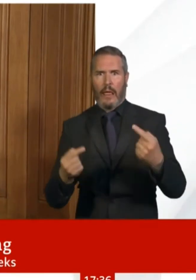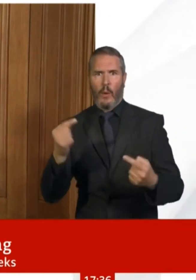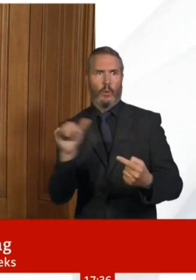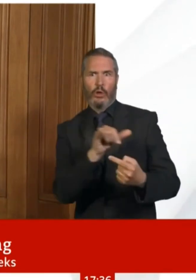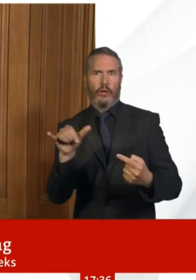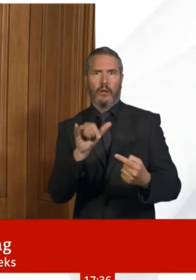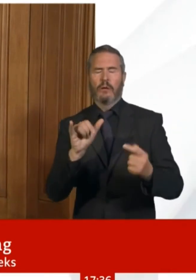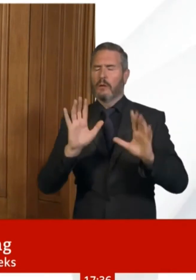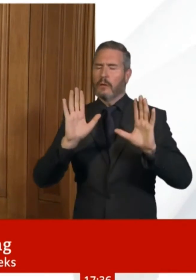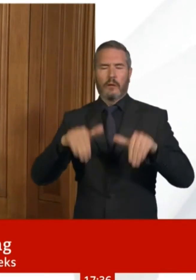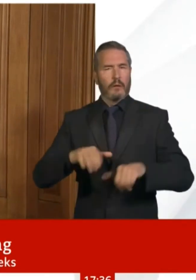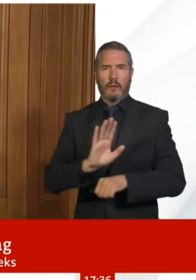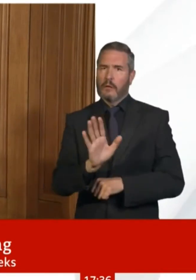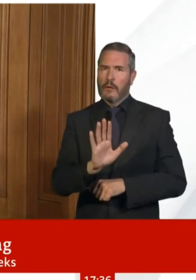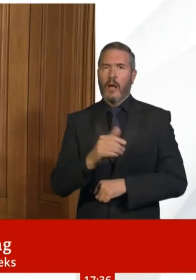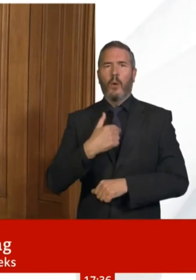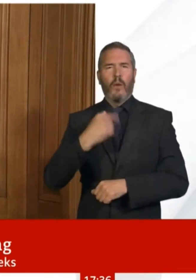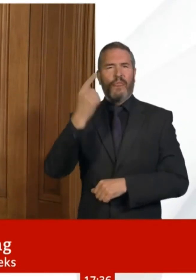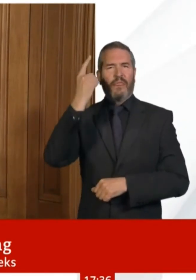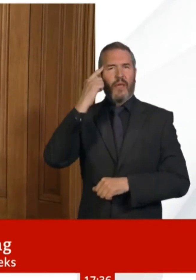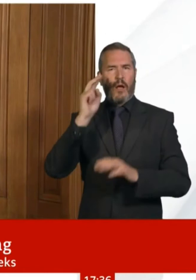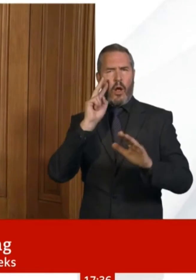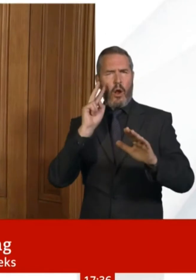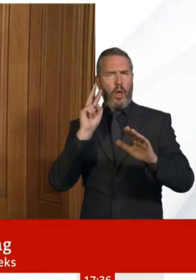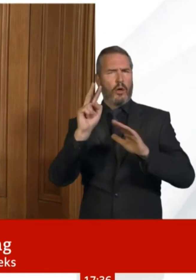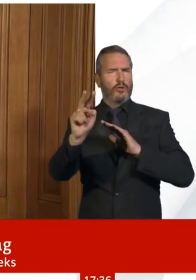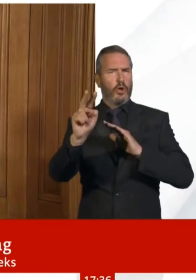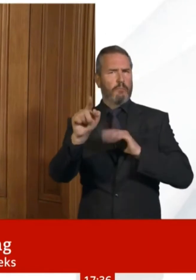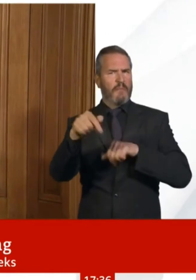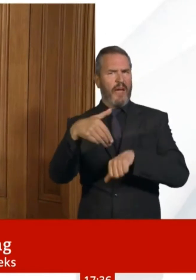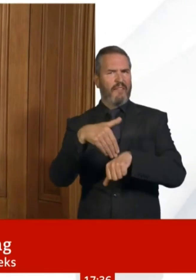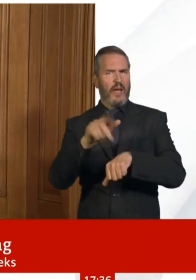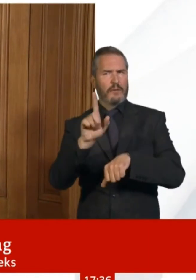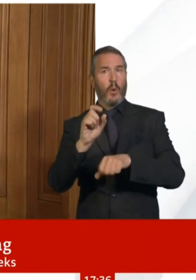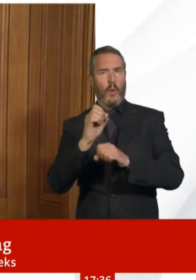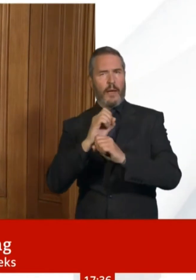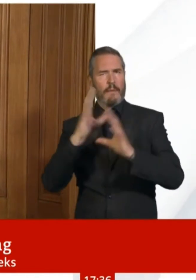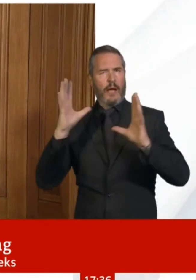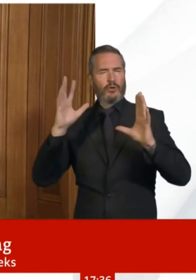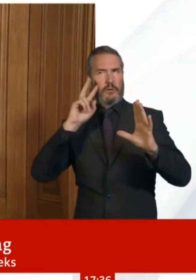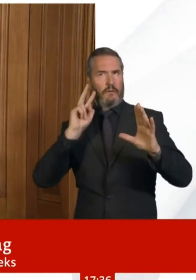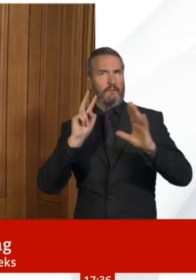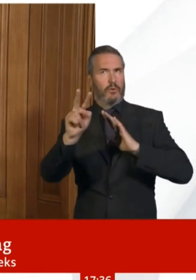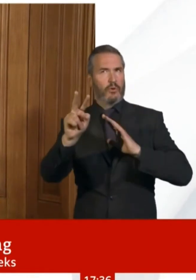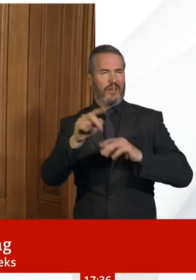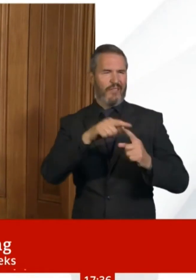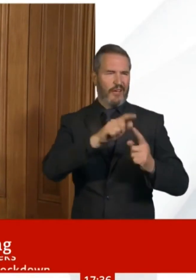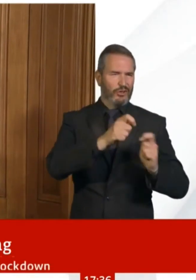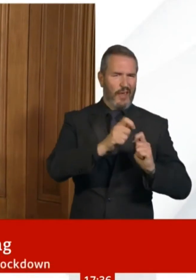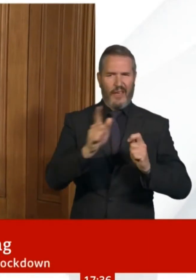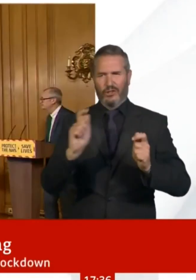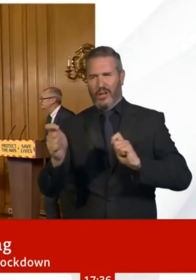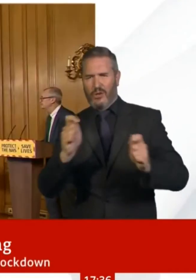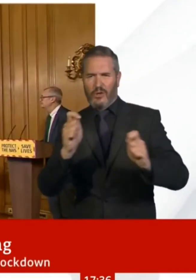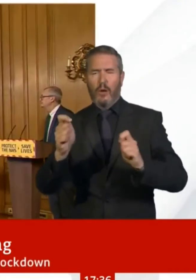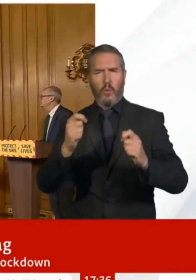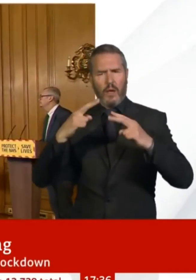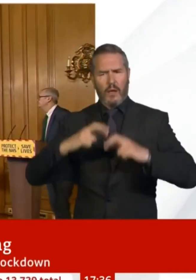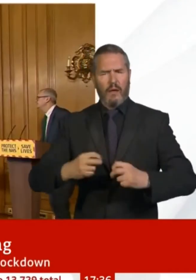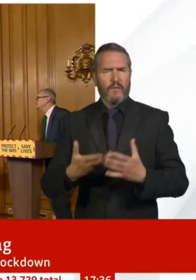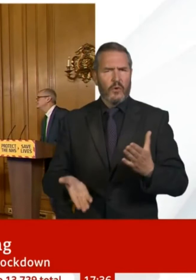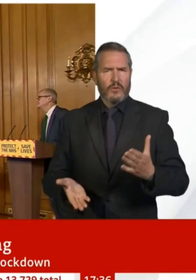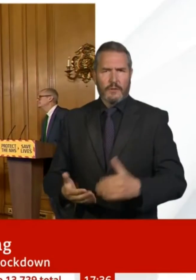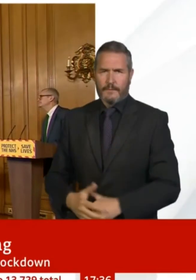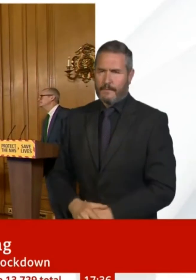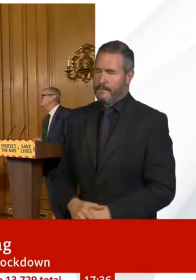do absolutely look at those long-term consequences and modelling that and thinking about what the implications of that is. Ben, would you